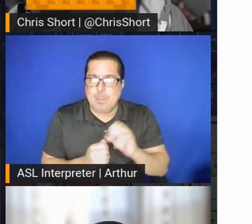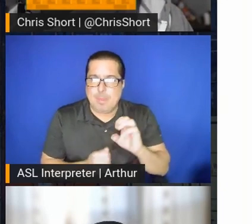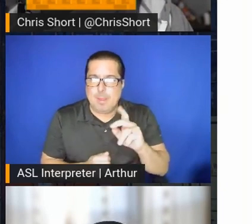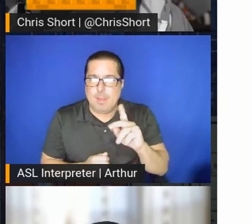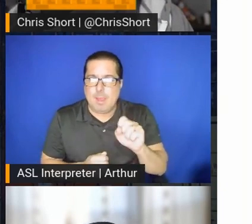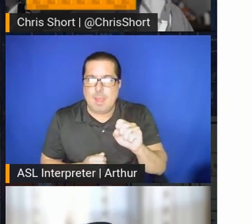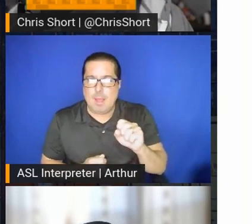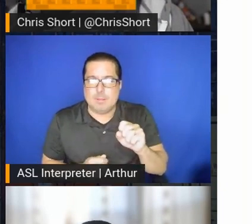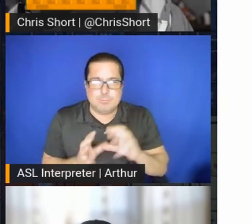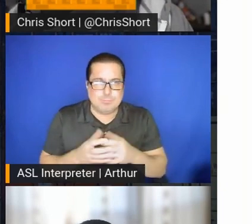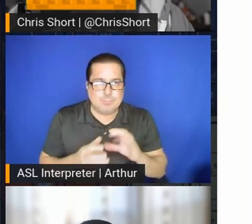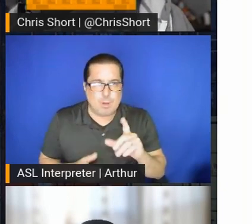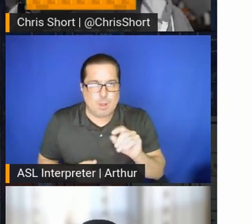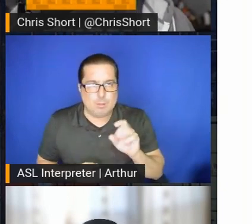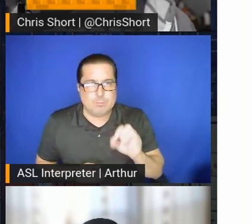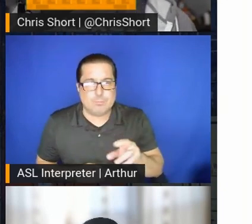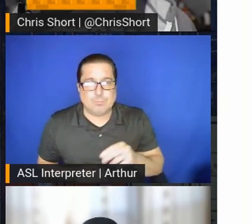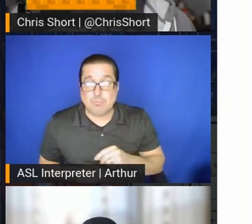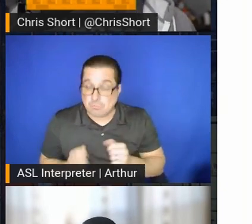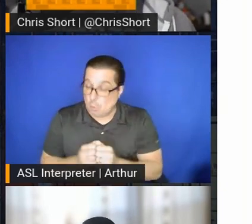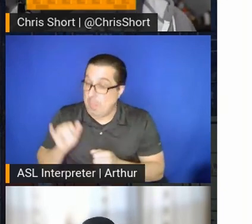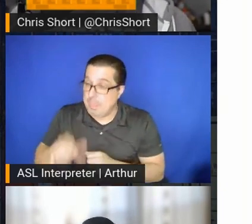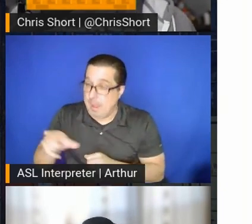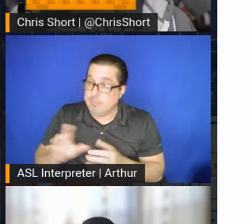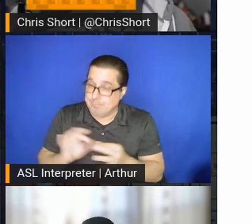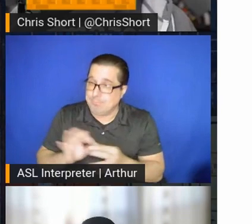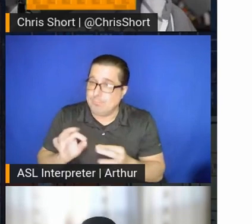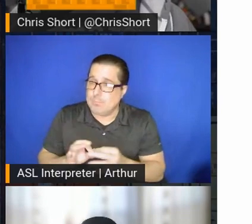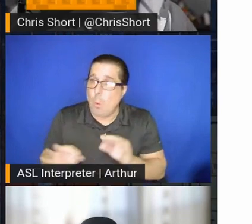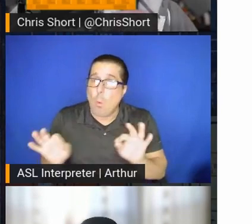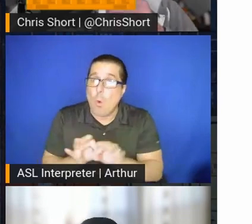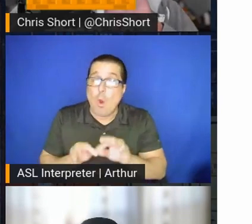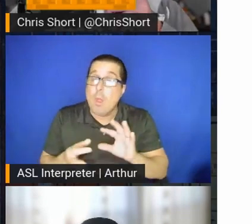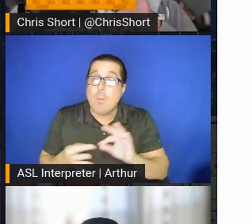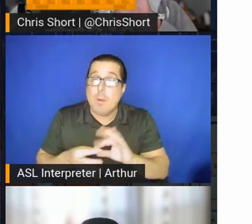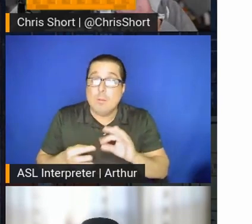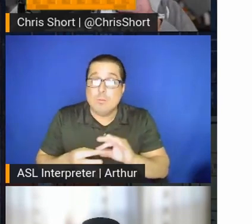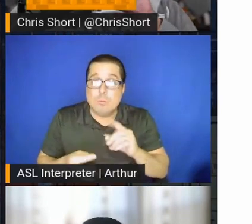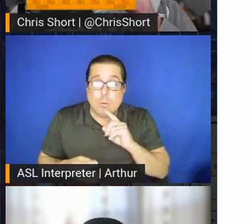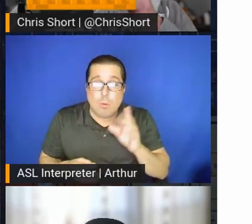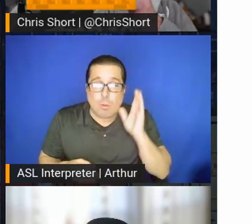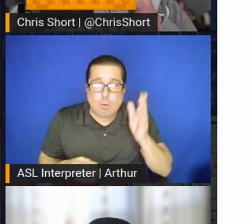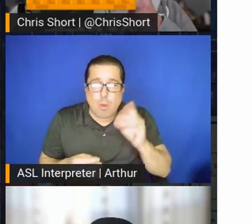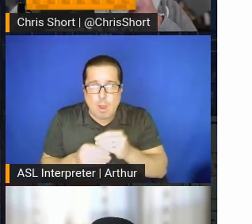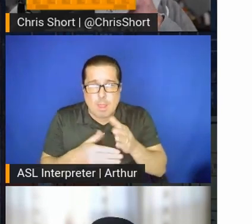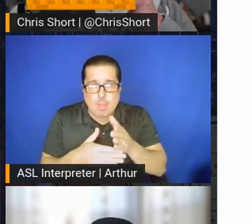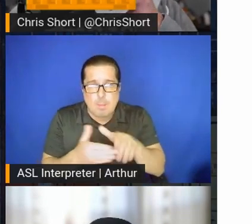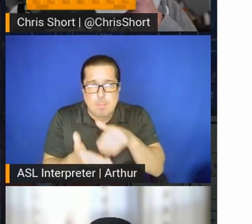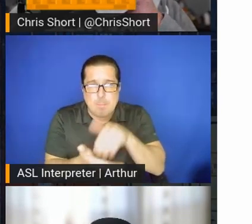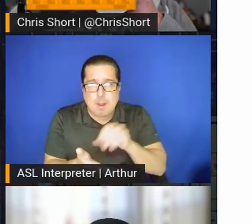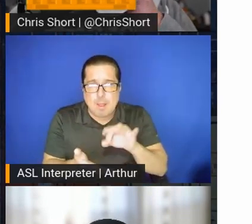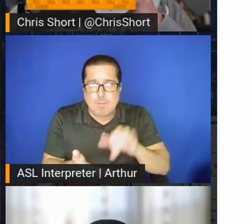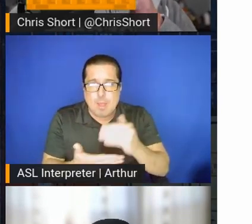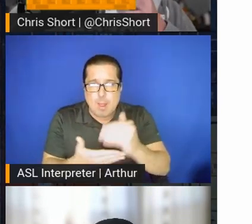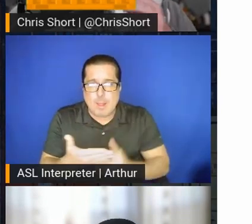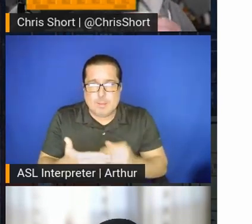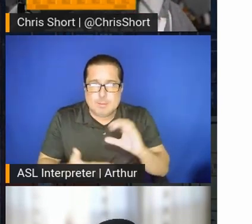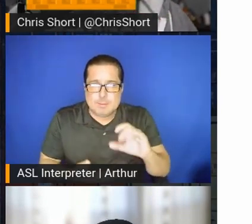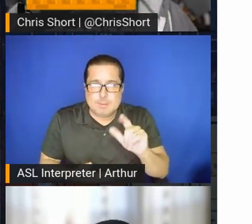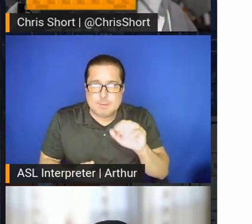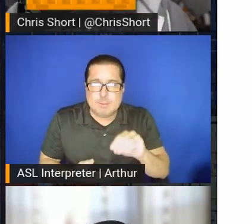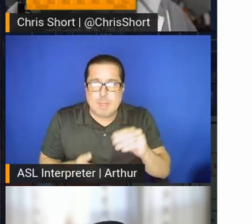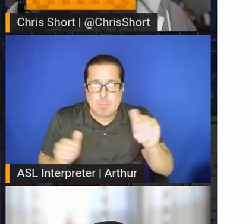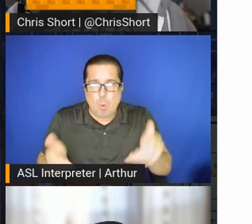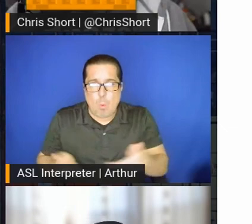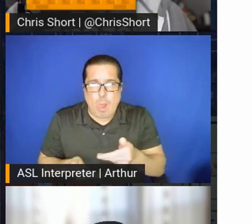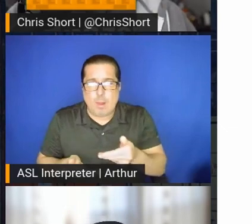And I think that on that note, it's also worth mentioning the talk that's kind of in the middle of that list there, the Cilium Welcome Vision